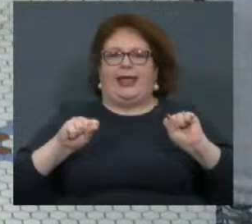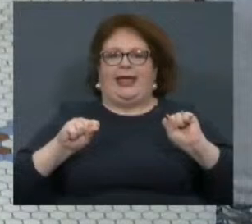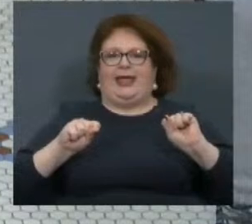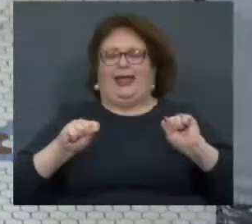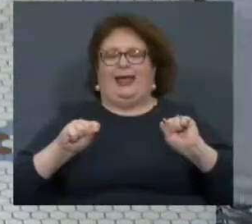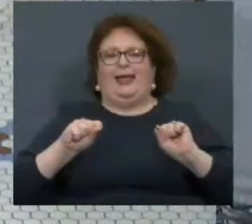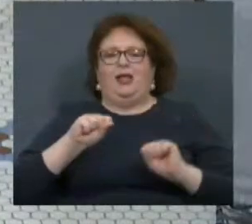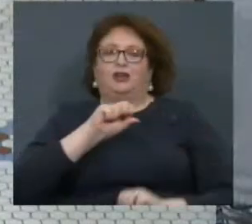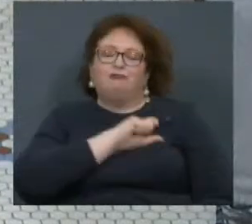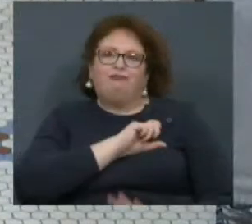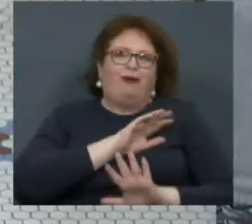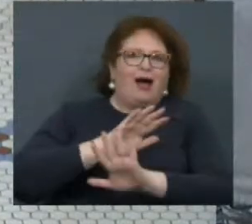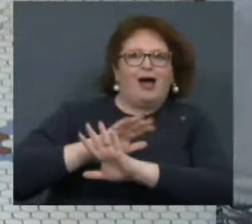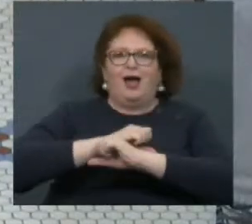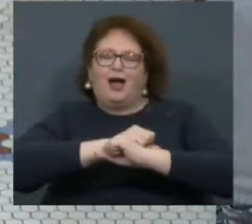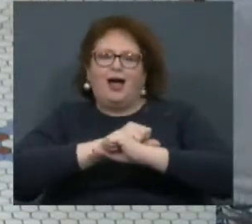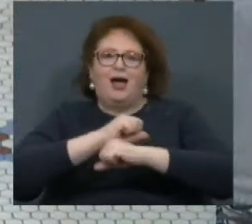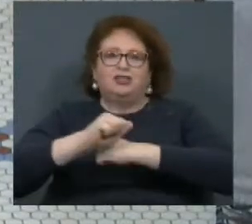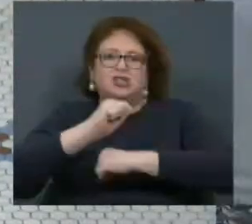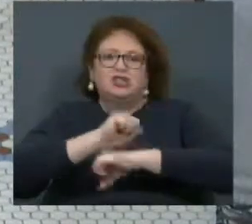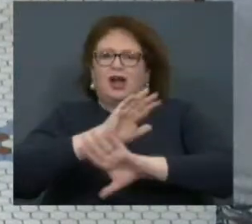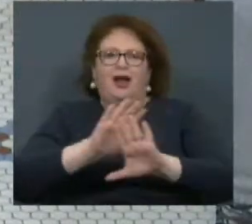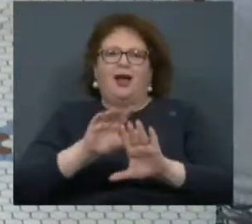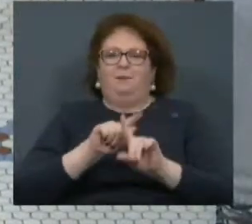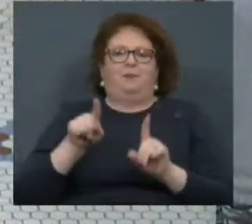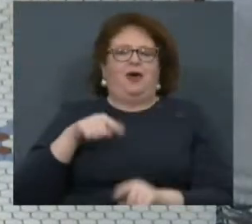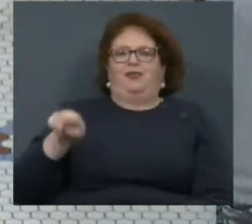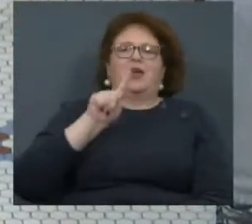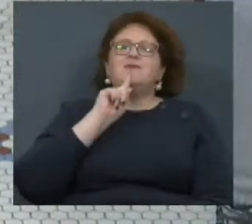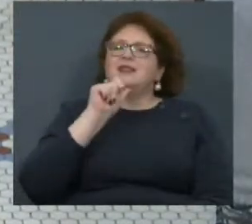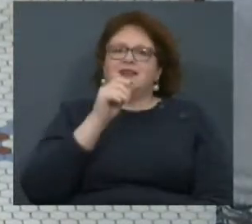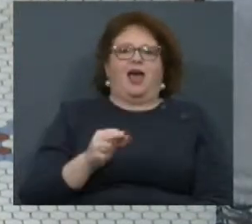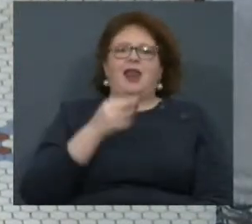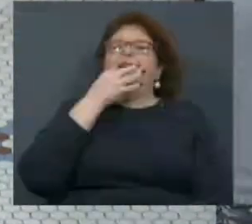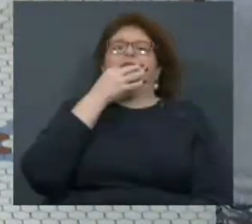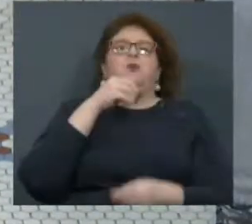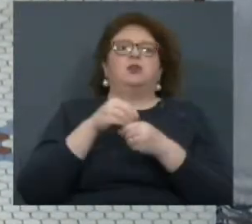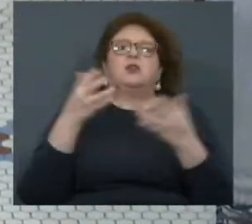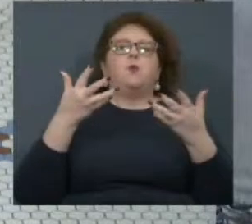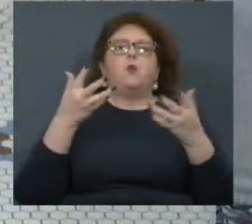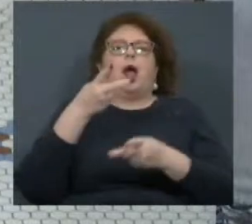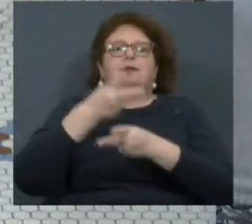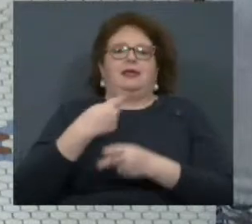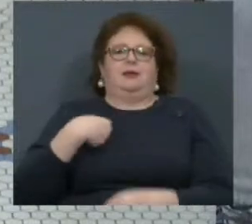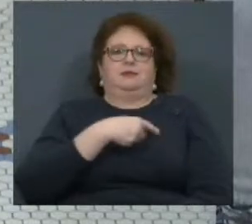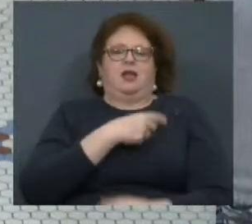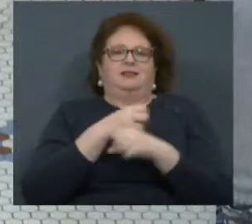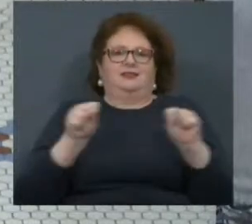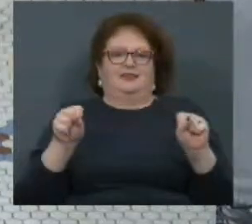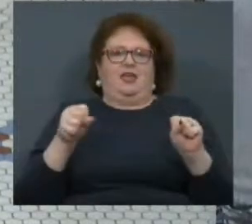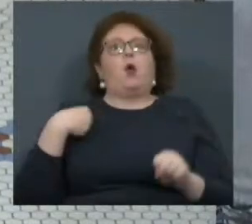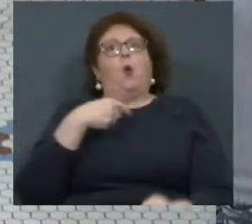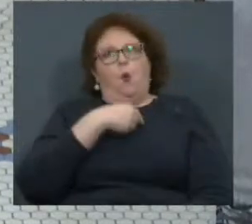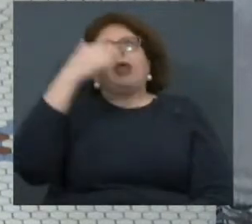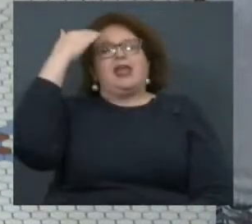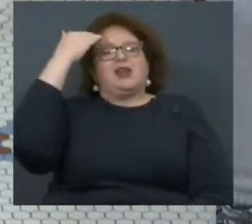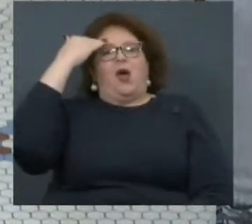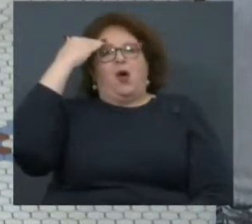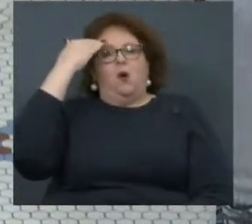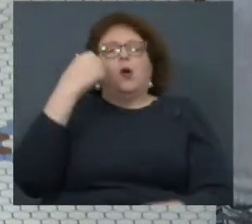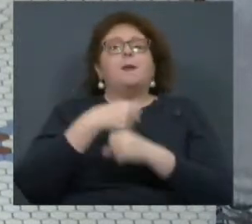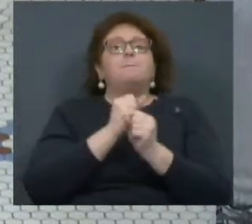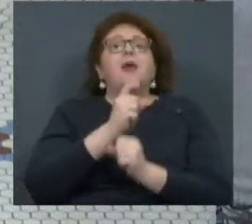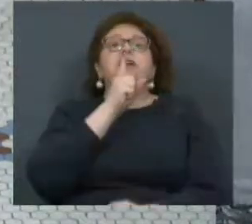They have no expertise in what keeps us safe. We know what keeps us safe. It's making sure all our neighbors have